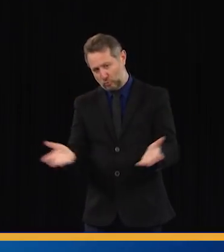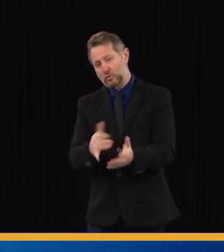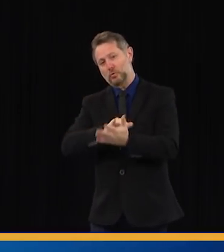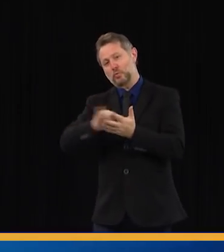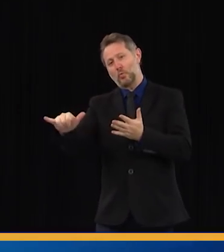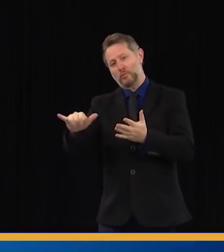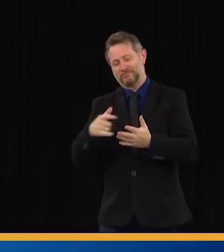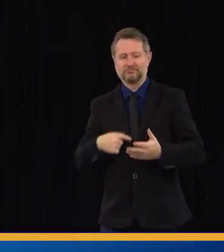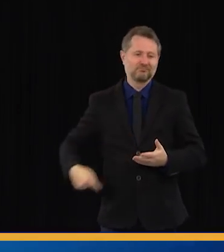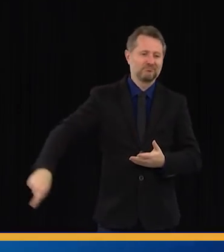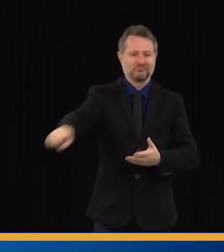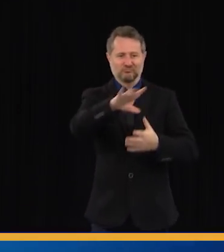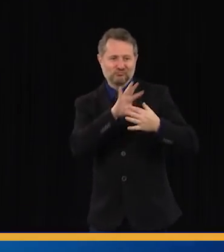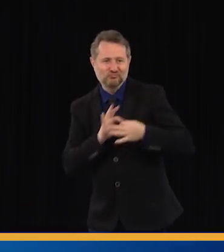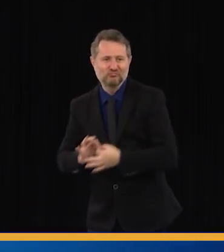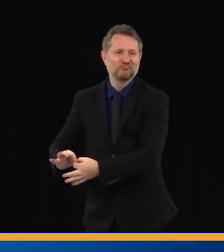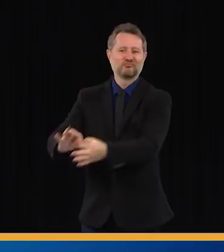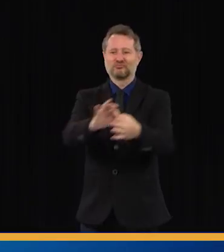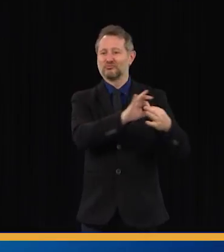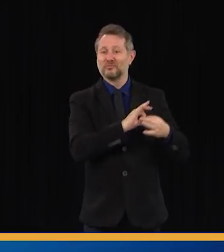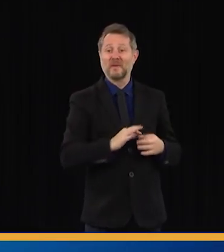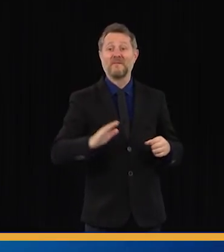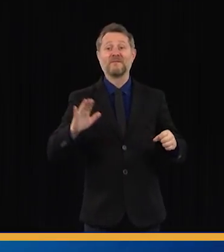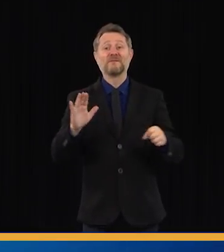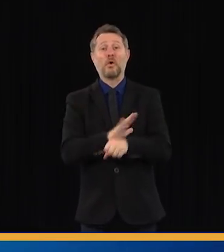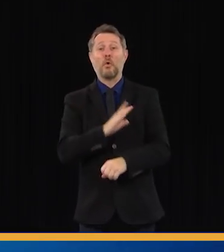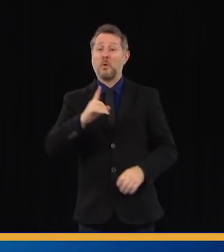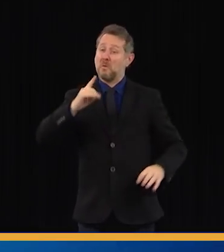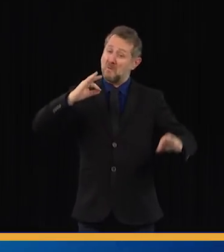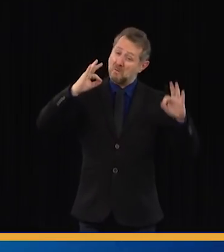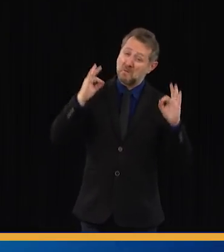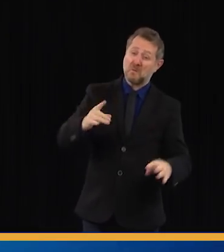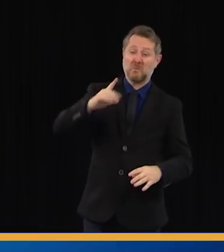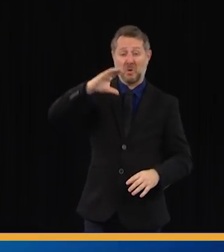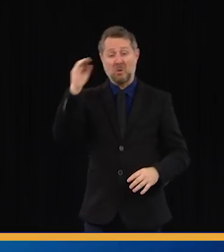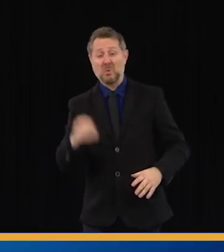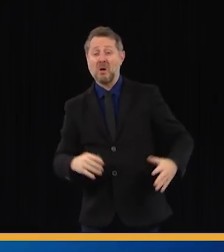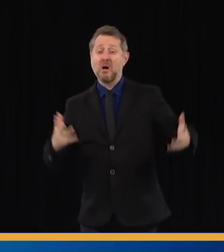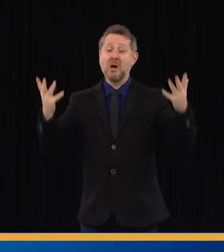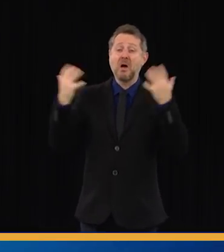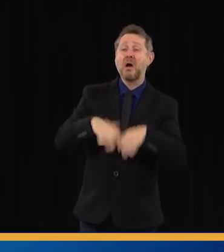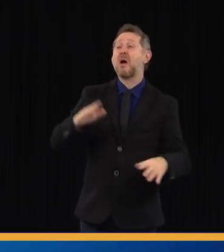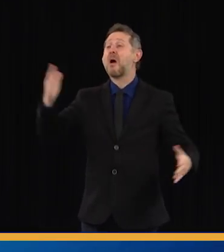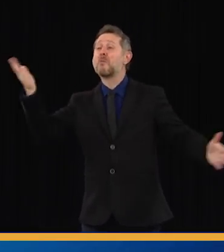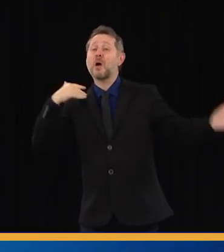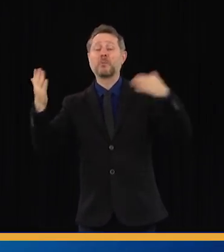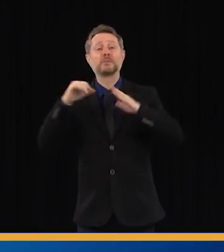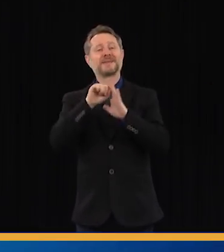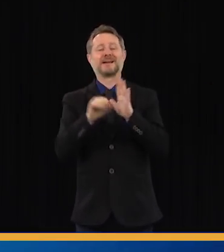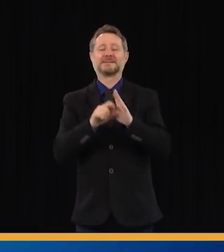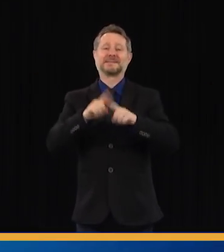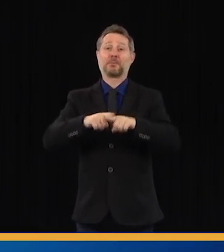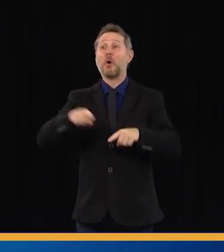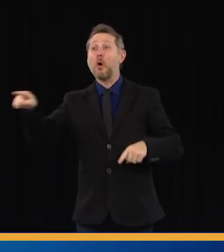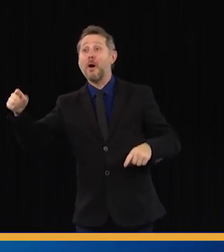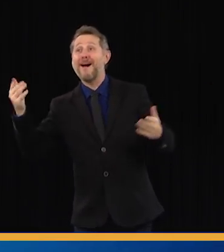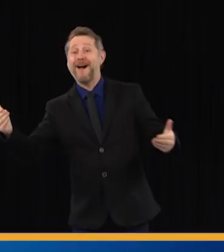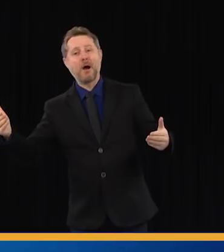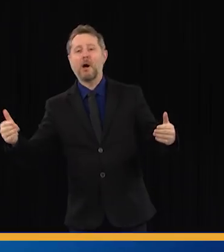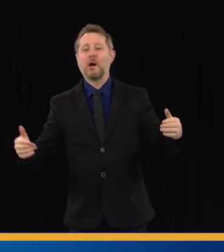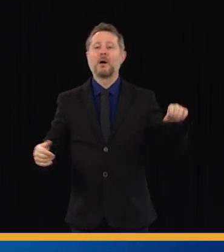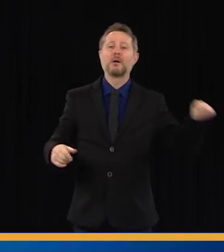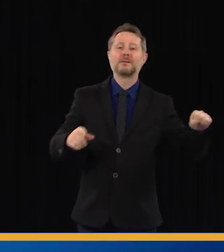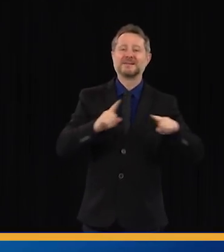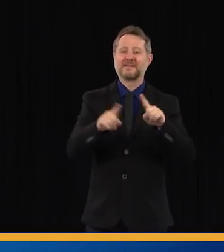don't believe we could ever get to total coordination with the other states, because all the states have a little different set of circumstances and facts. I